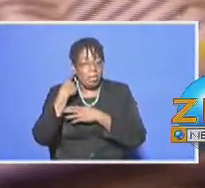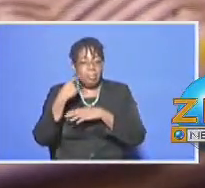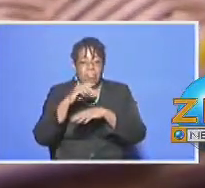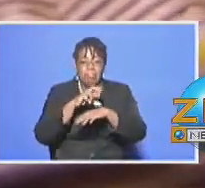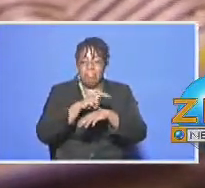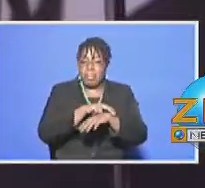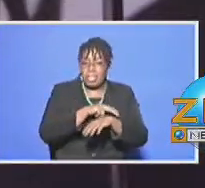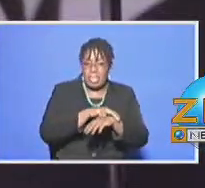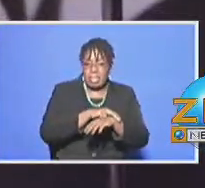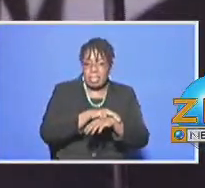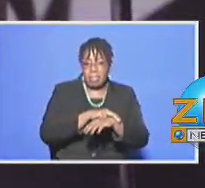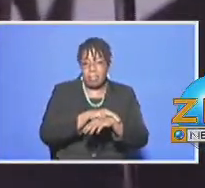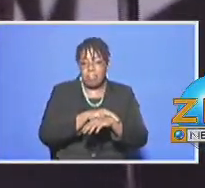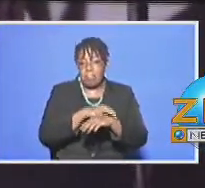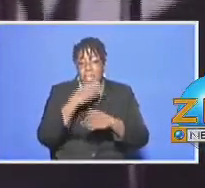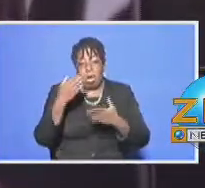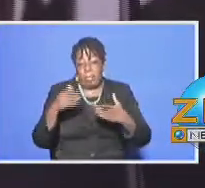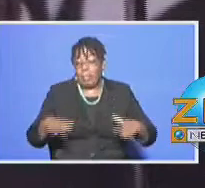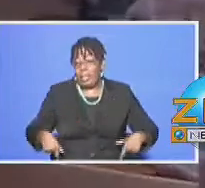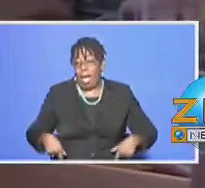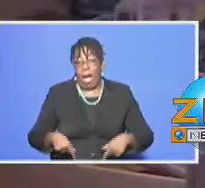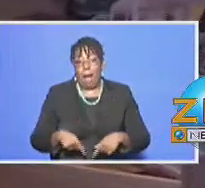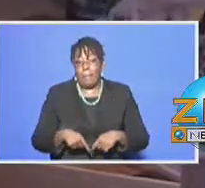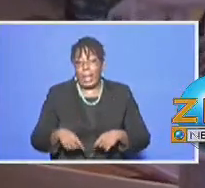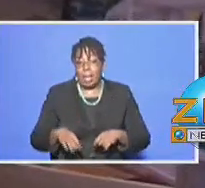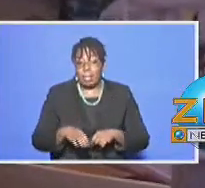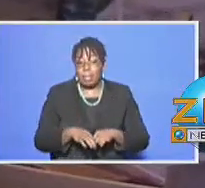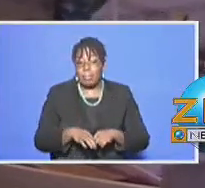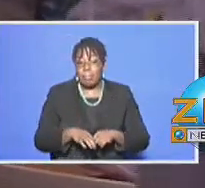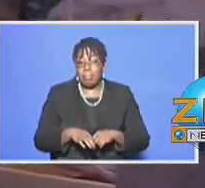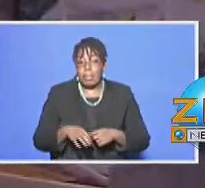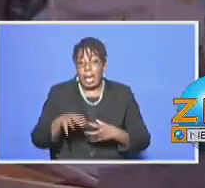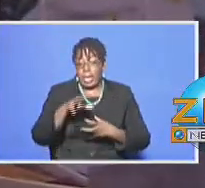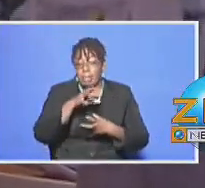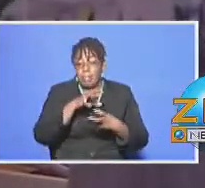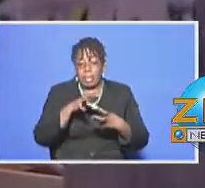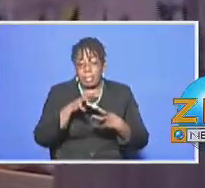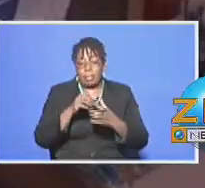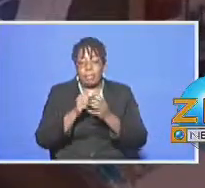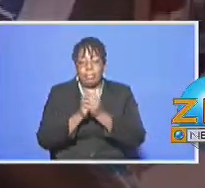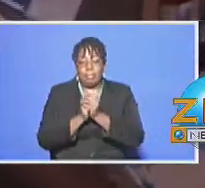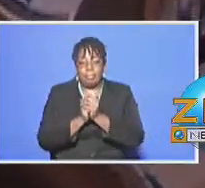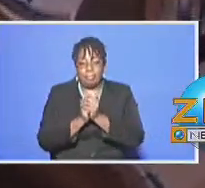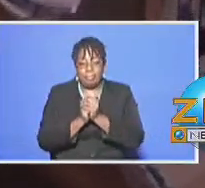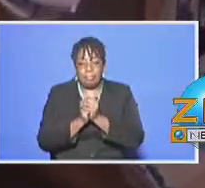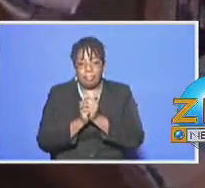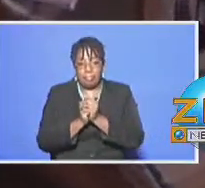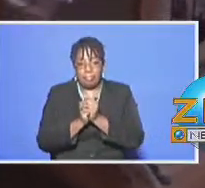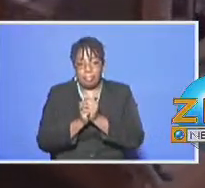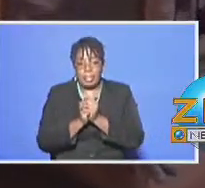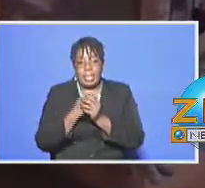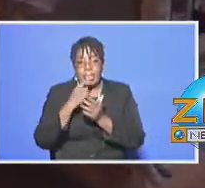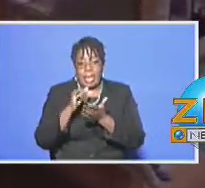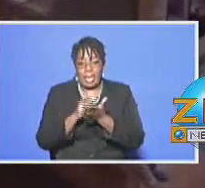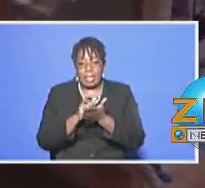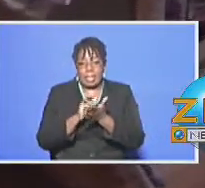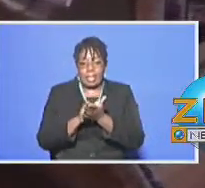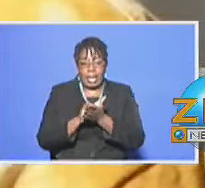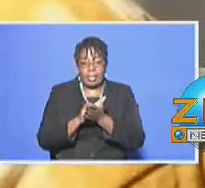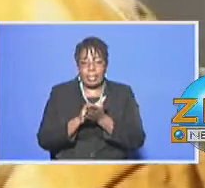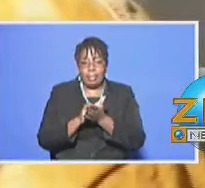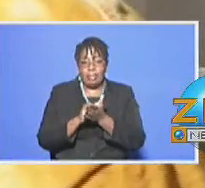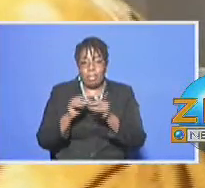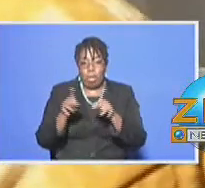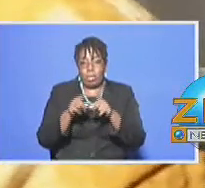or how about a sand dollar belt? And as a mixed media associate, Ahmad Roll will tell you the kids haven't been left